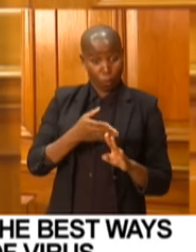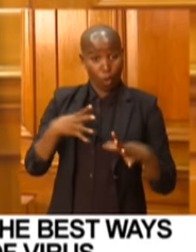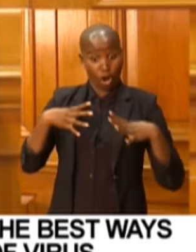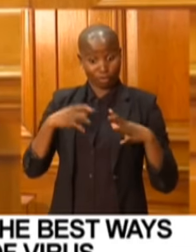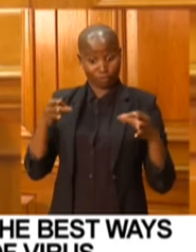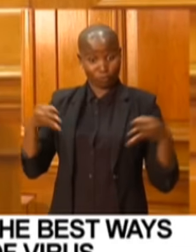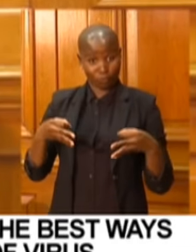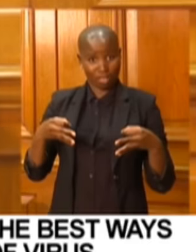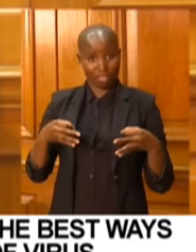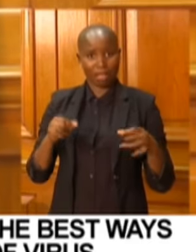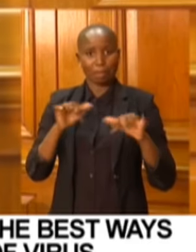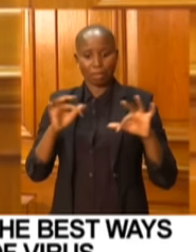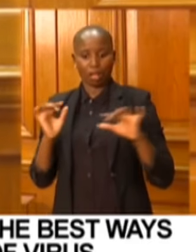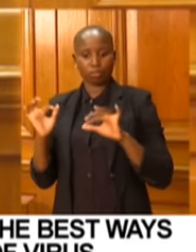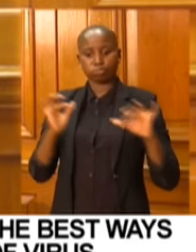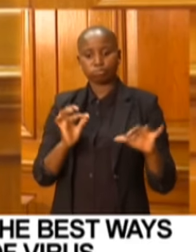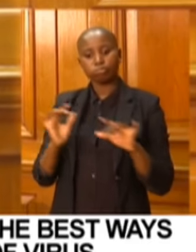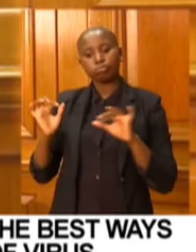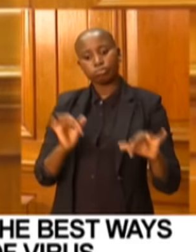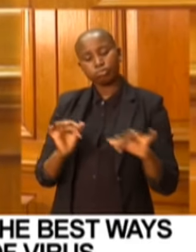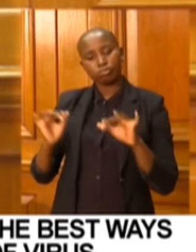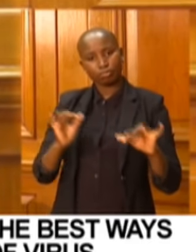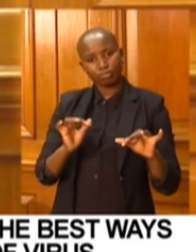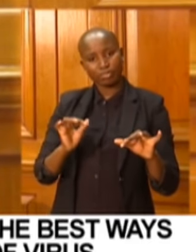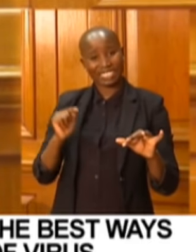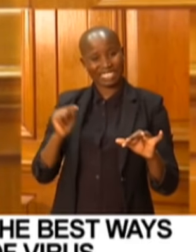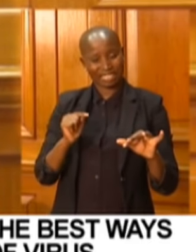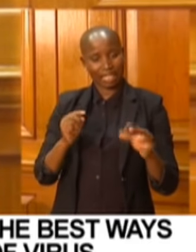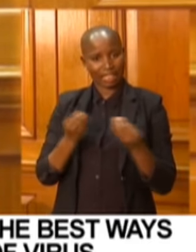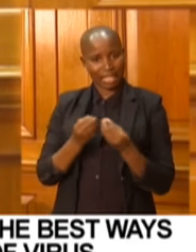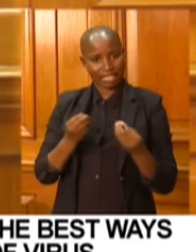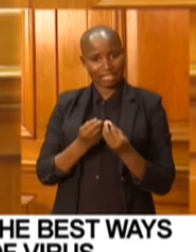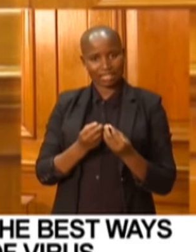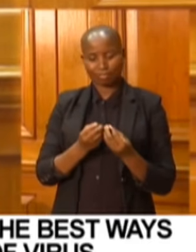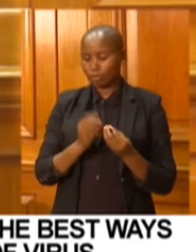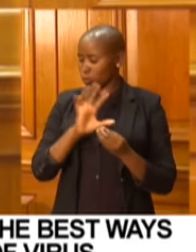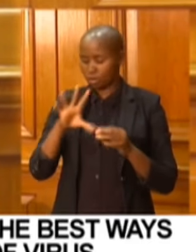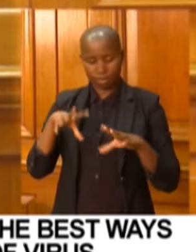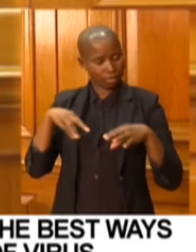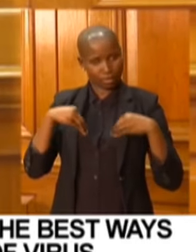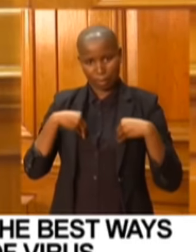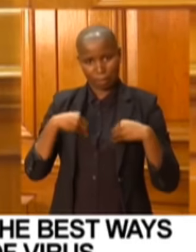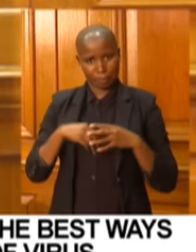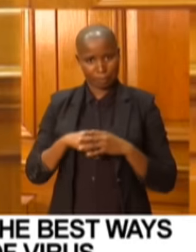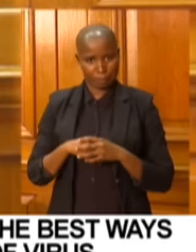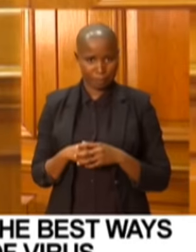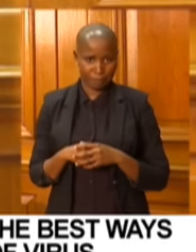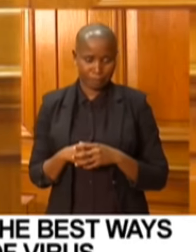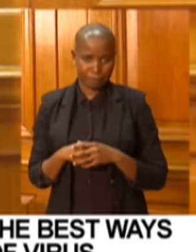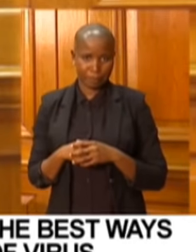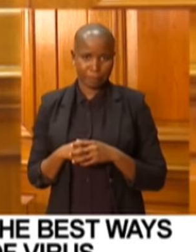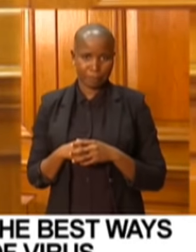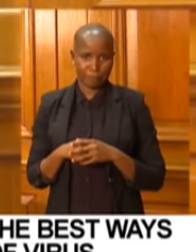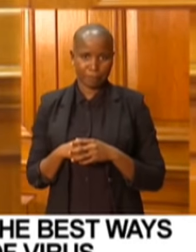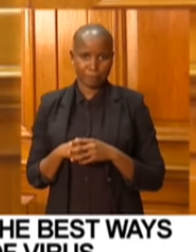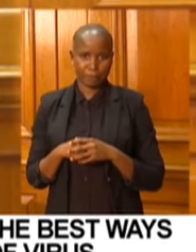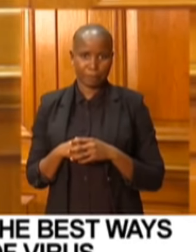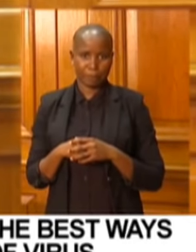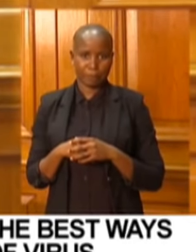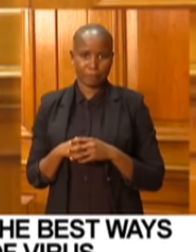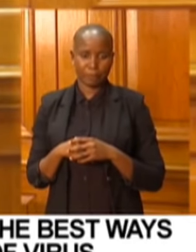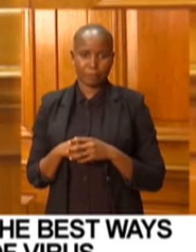are all things we simply cannot continue doing. We are in the grip